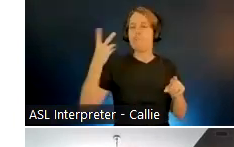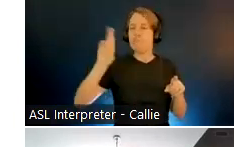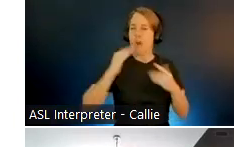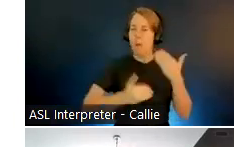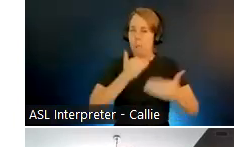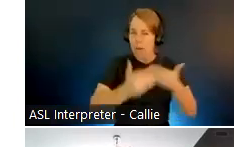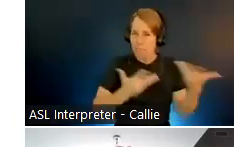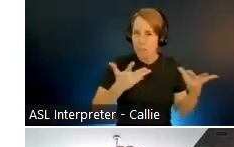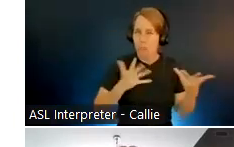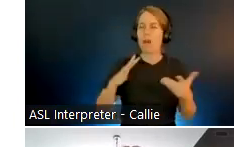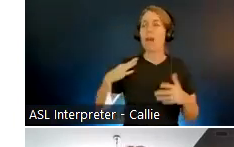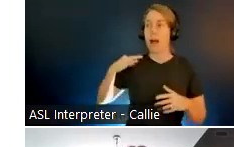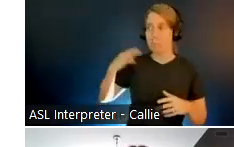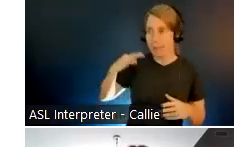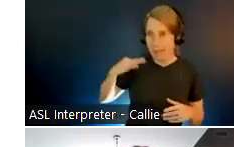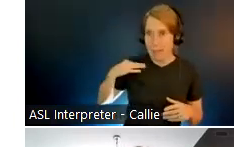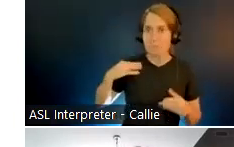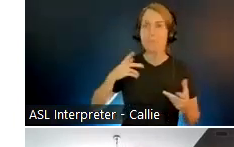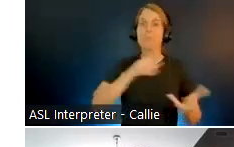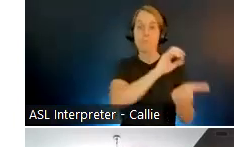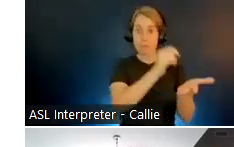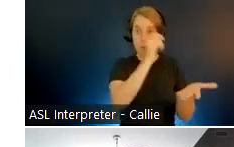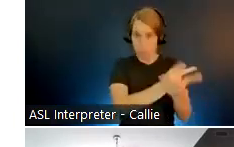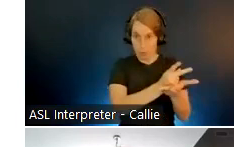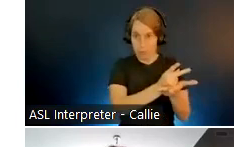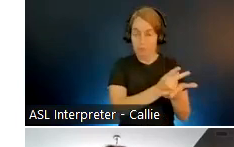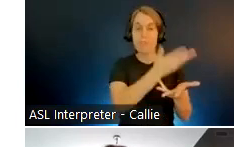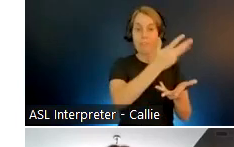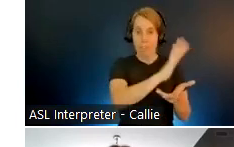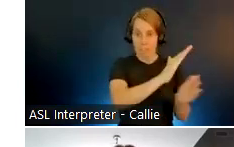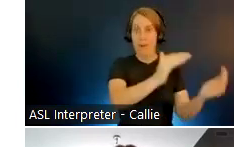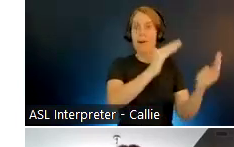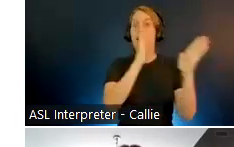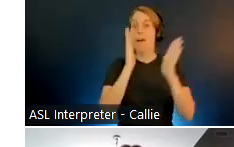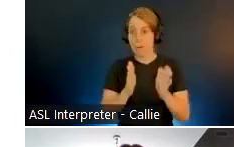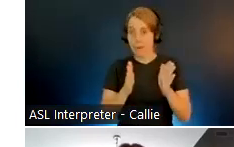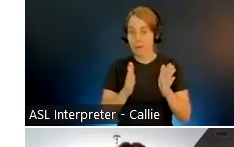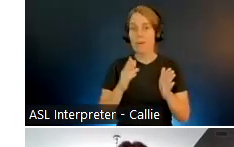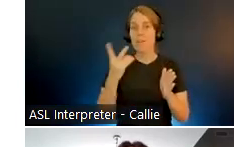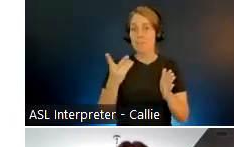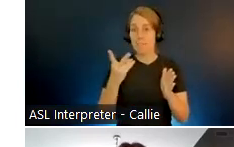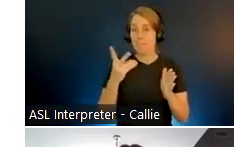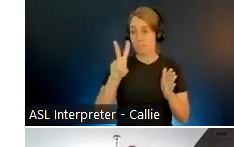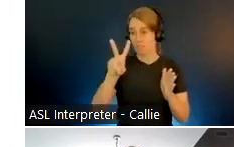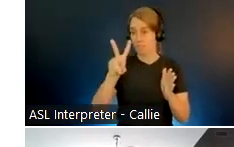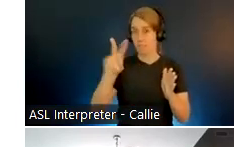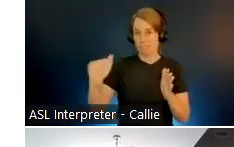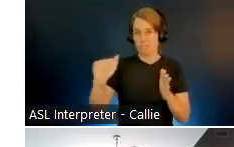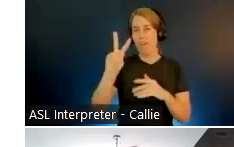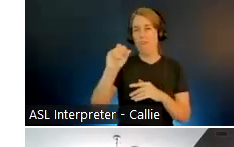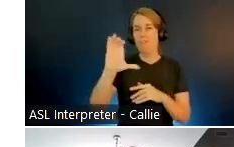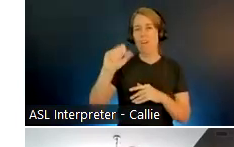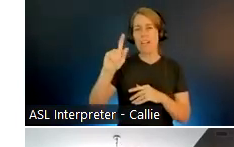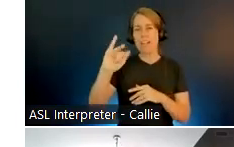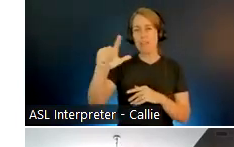process. Once you become eligible for services, then you're supposed to get a vocational assessment. And that